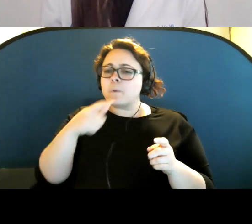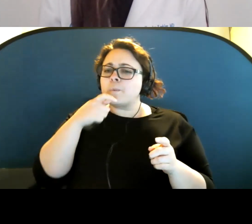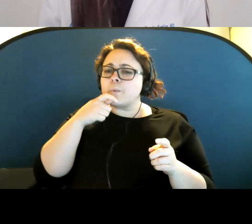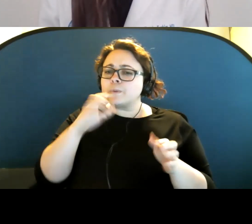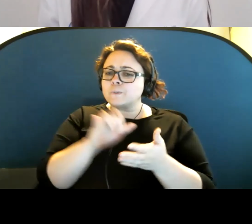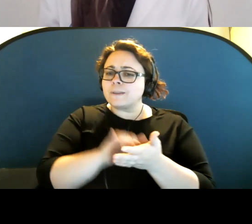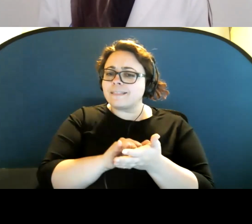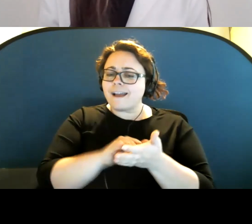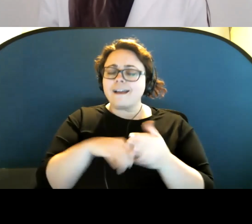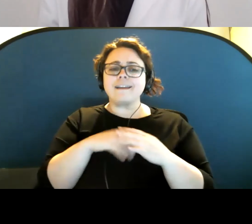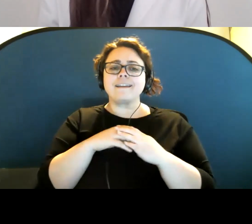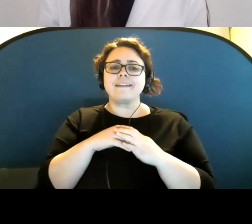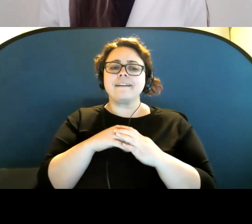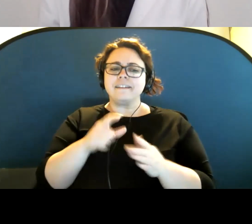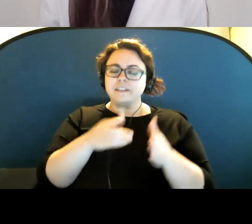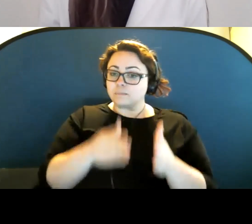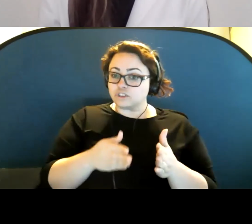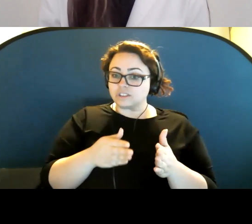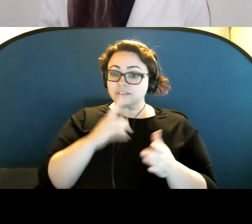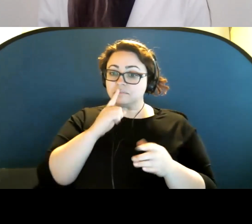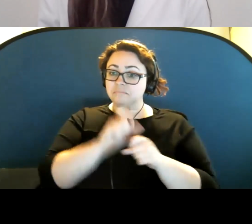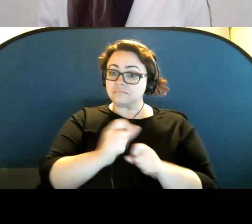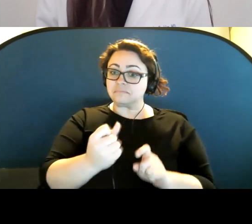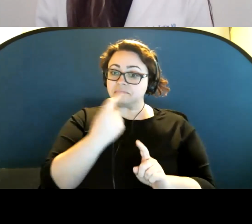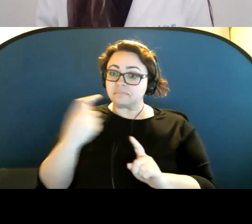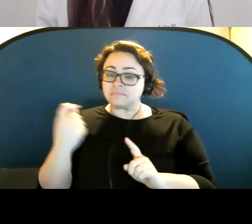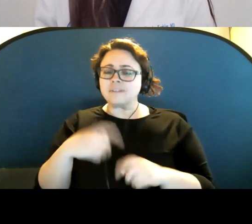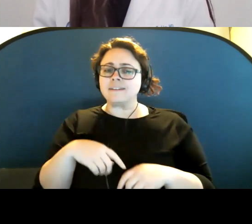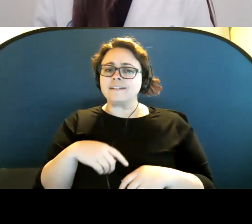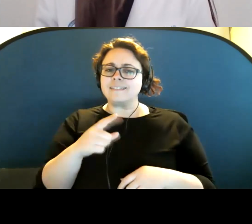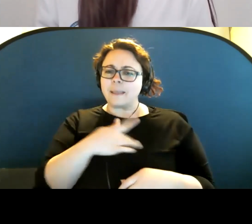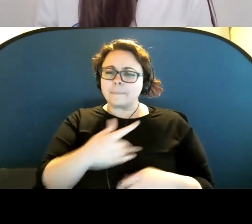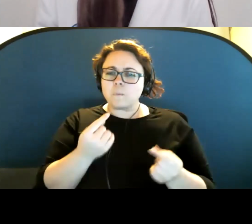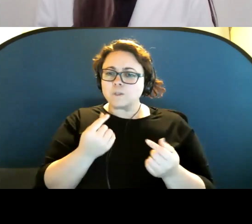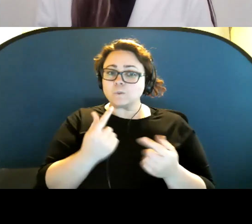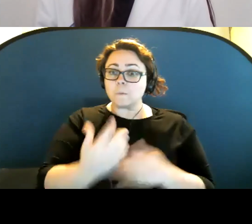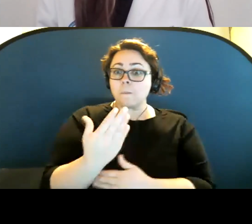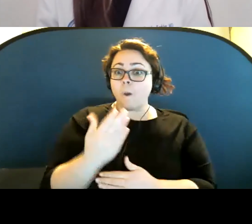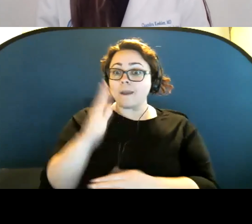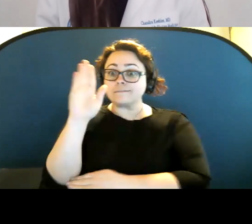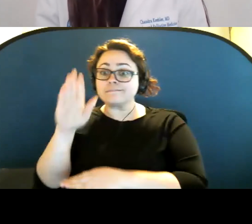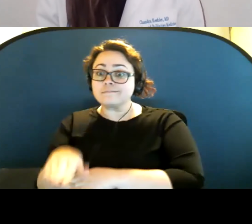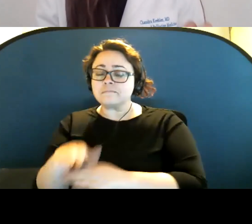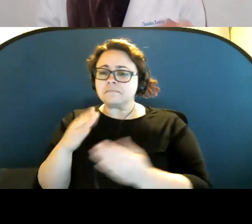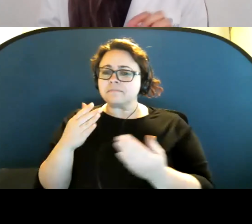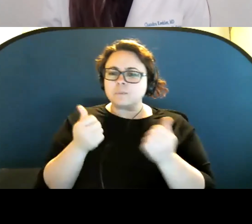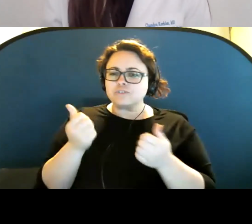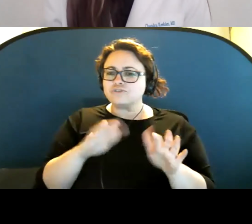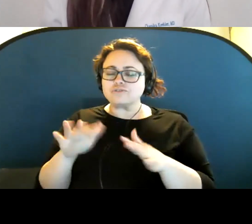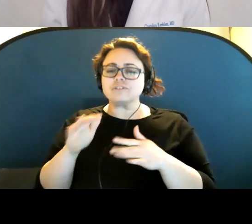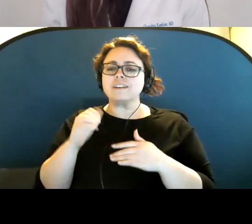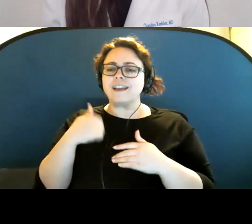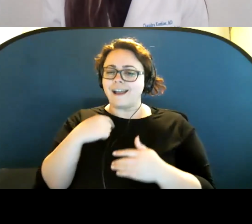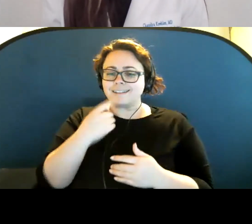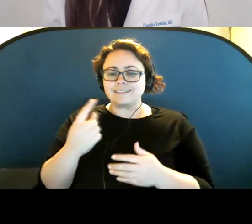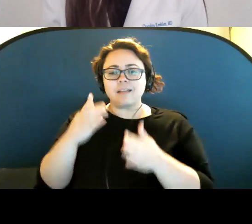organizational strategy to take all these pills every day? I tell all of my patients that at least one other